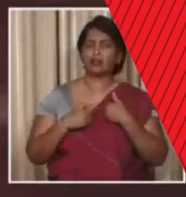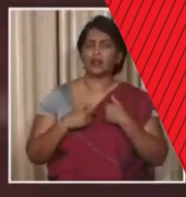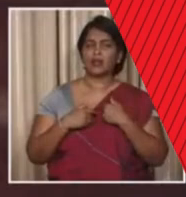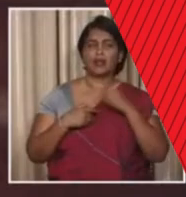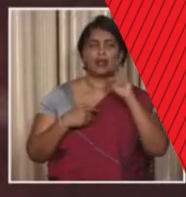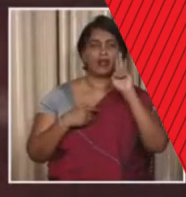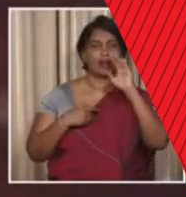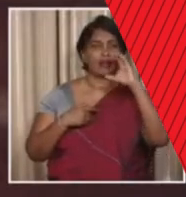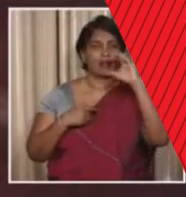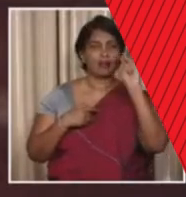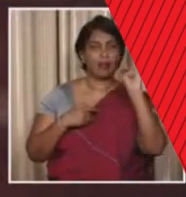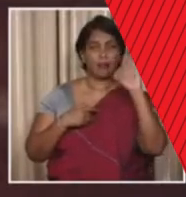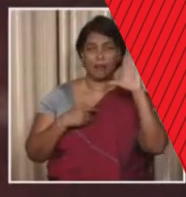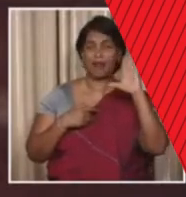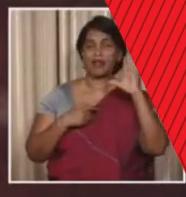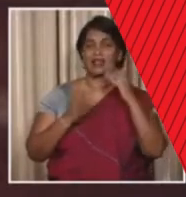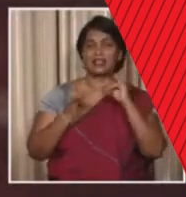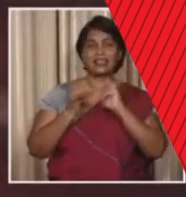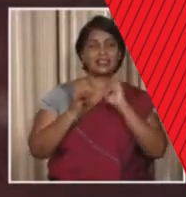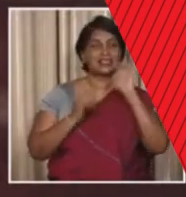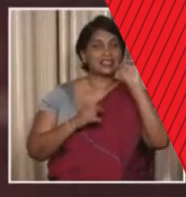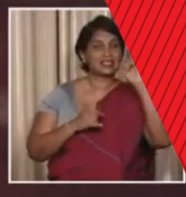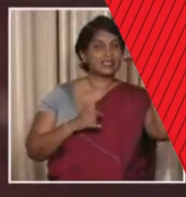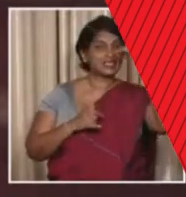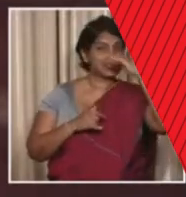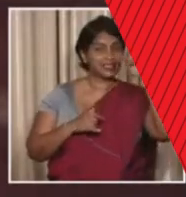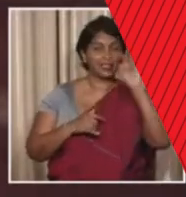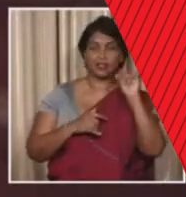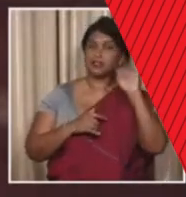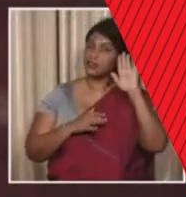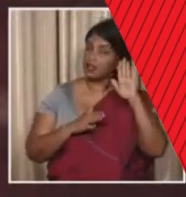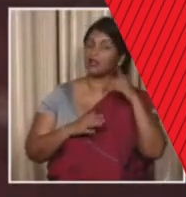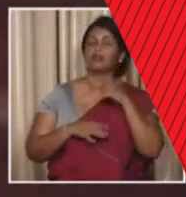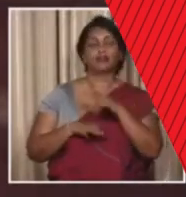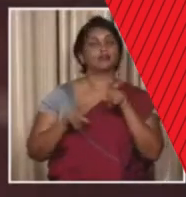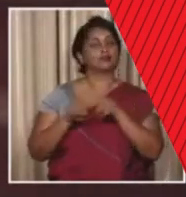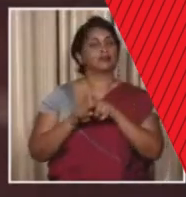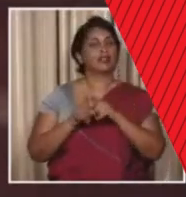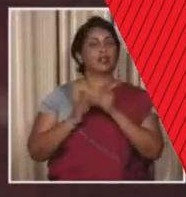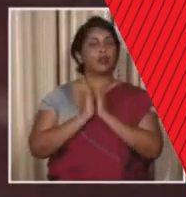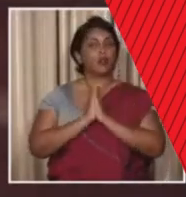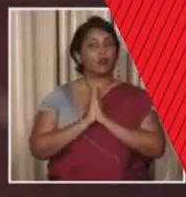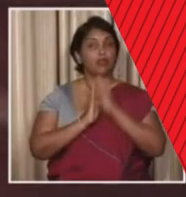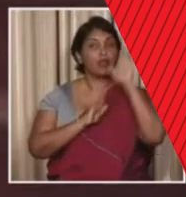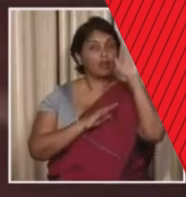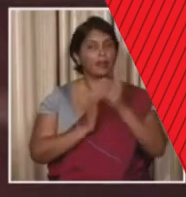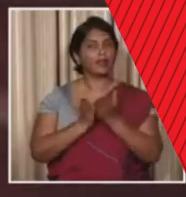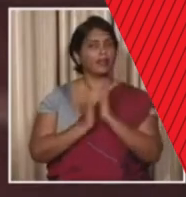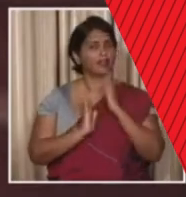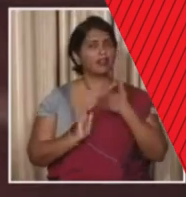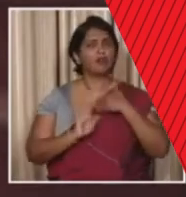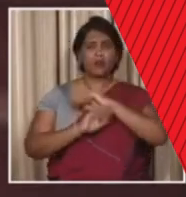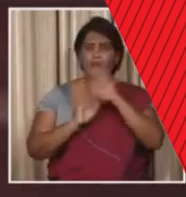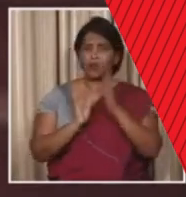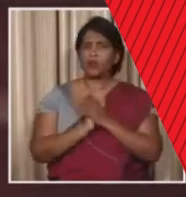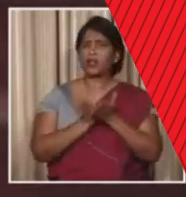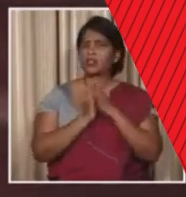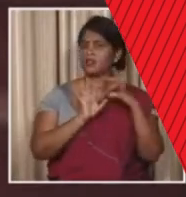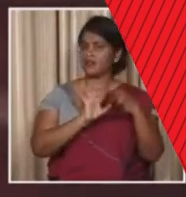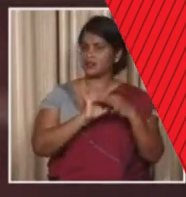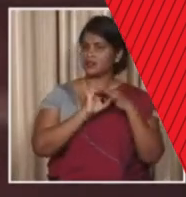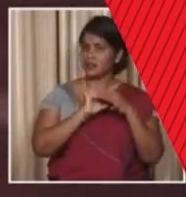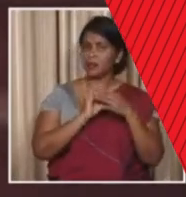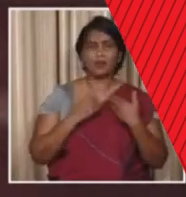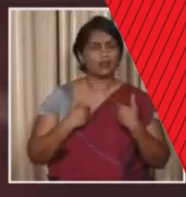where Buddhism came from, we all had a connection to India. Trying to say that we are